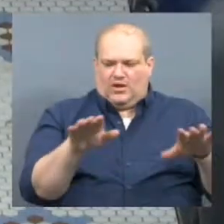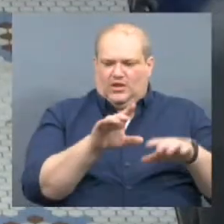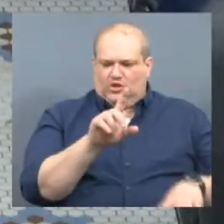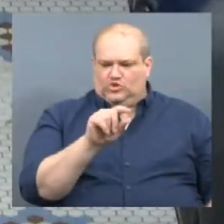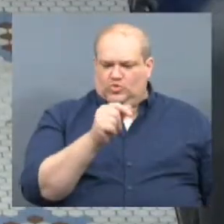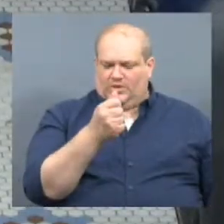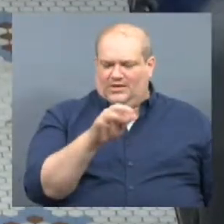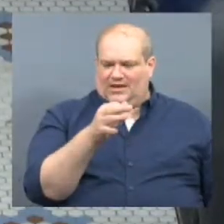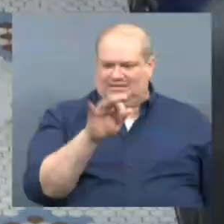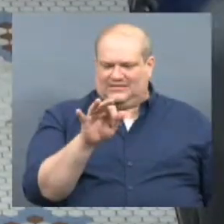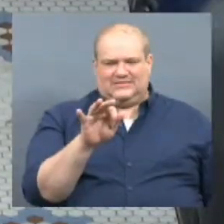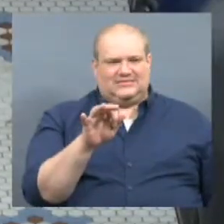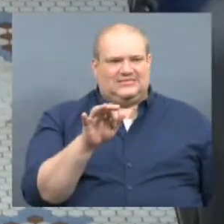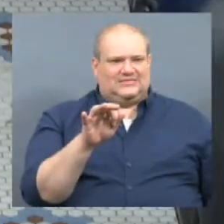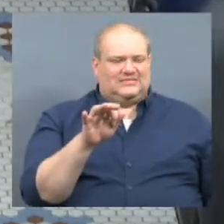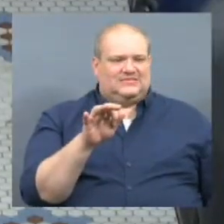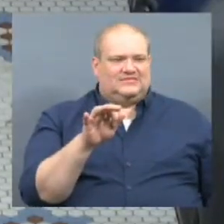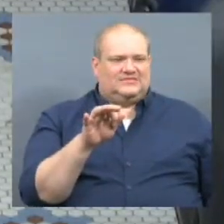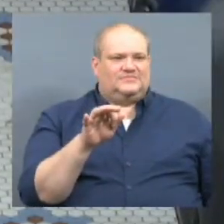2019,